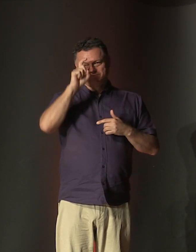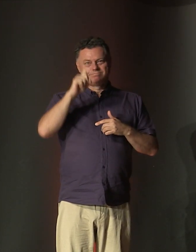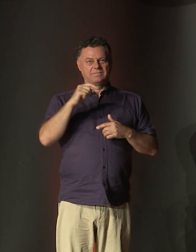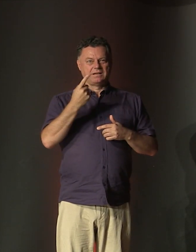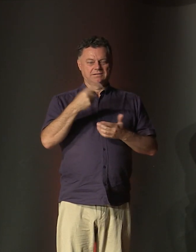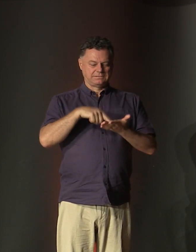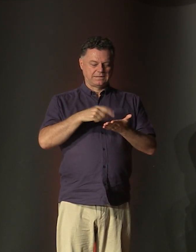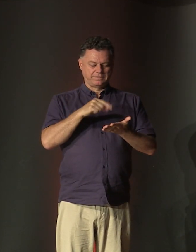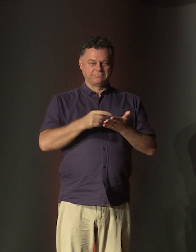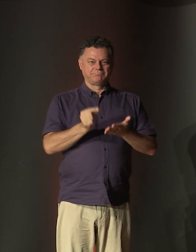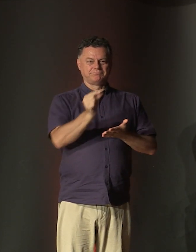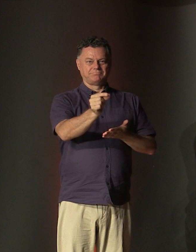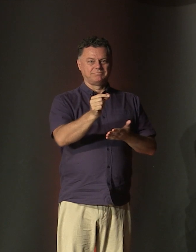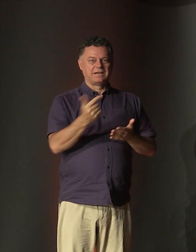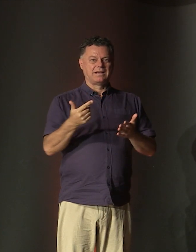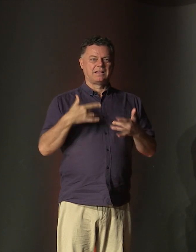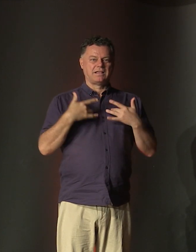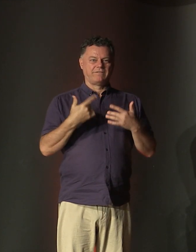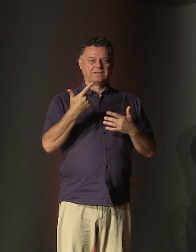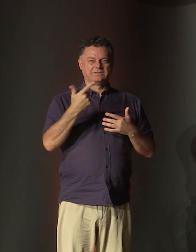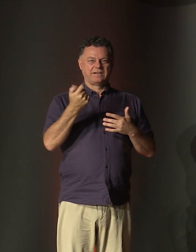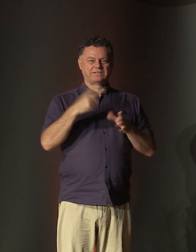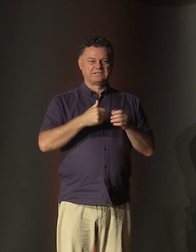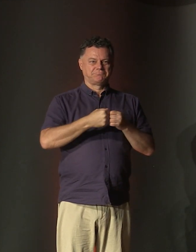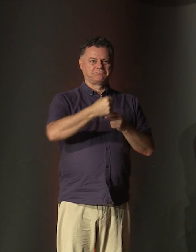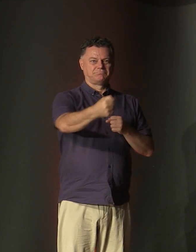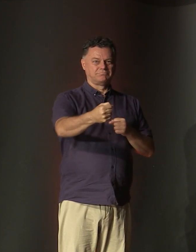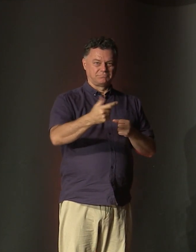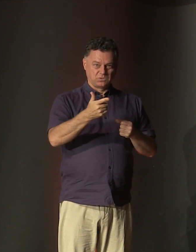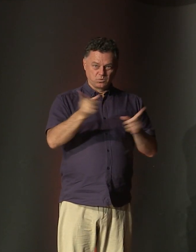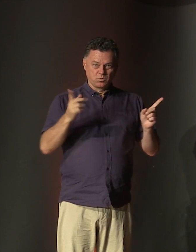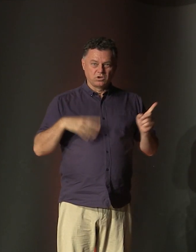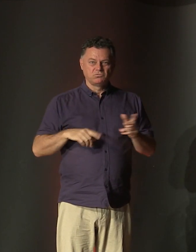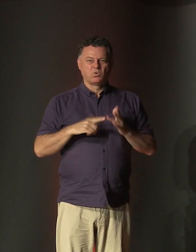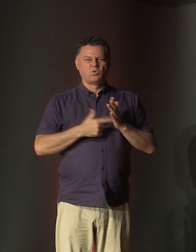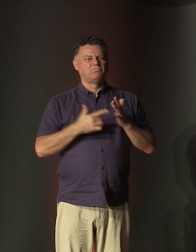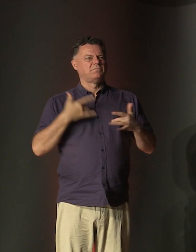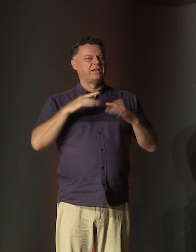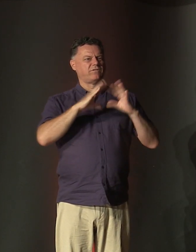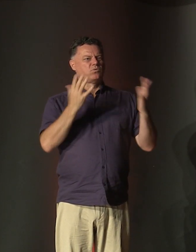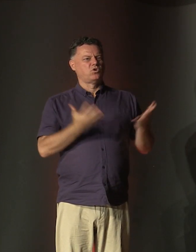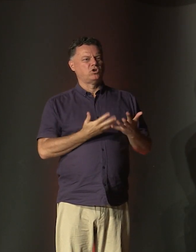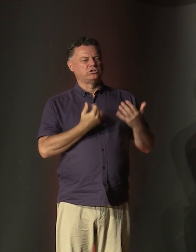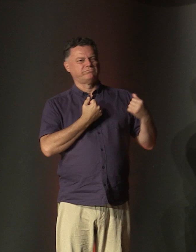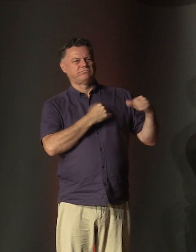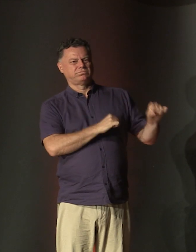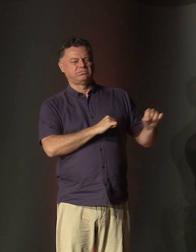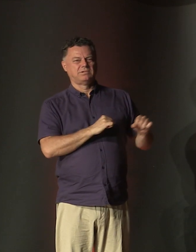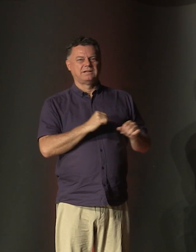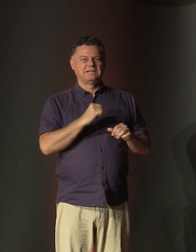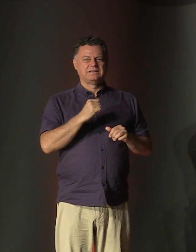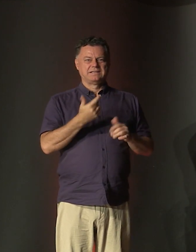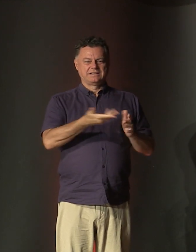of life, if I could show you something in the environment that you could avoid, that you could gain those